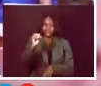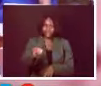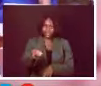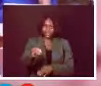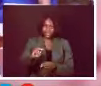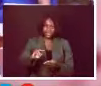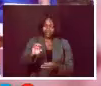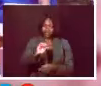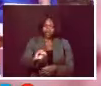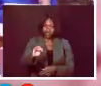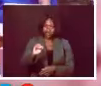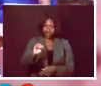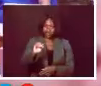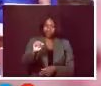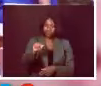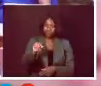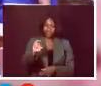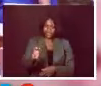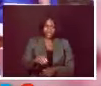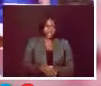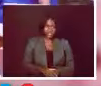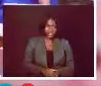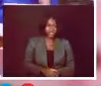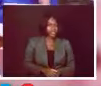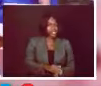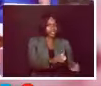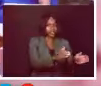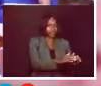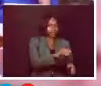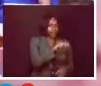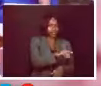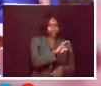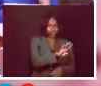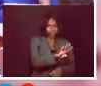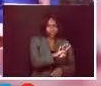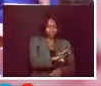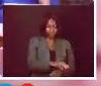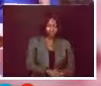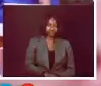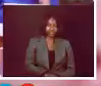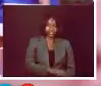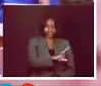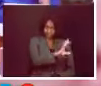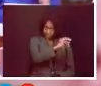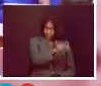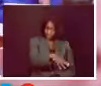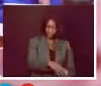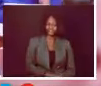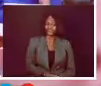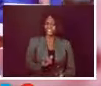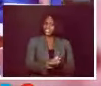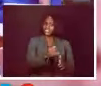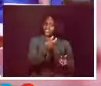0.06, and the minority was 0.44, that's 44%. If you multiply